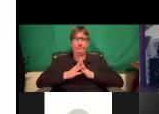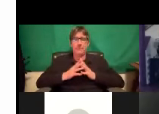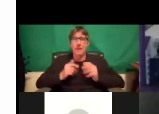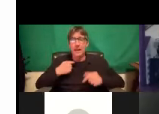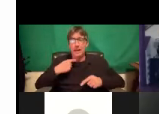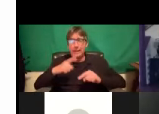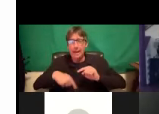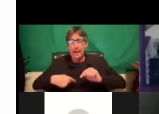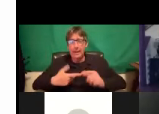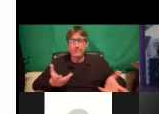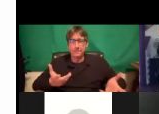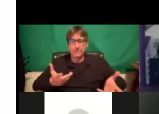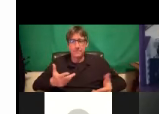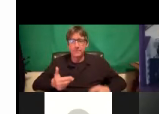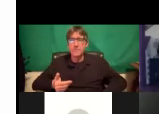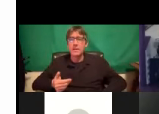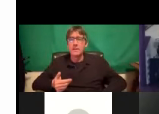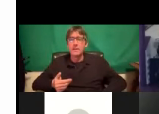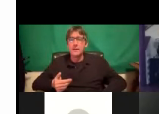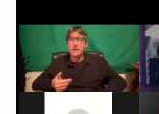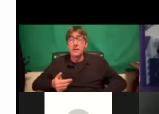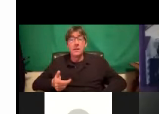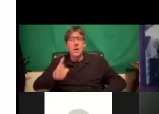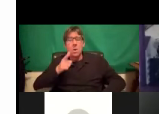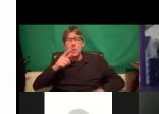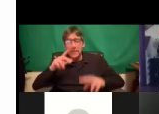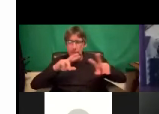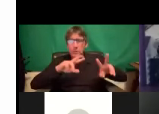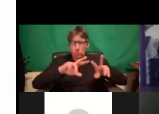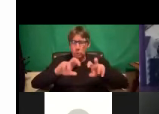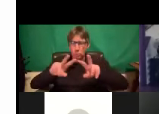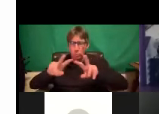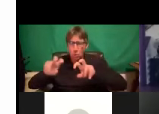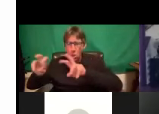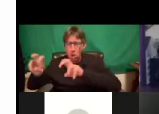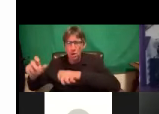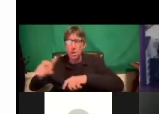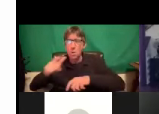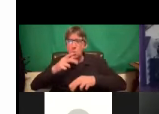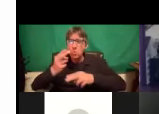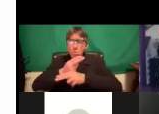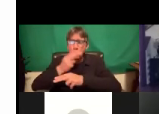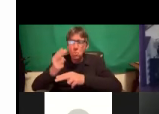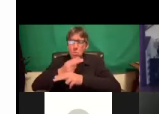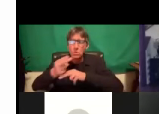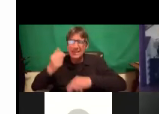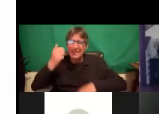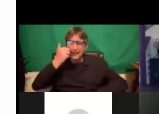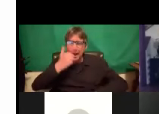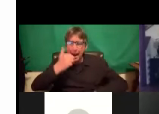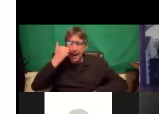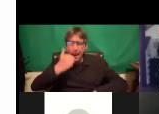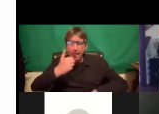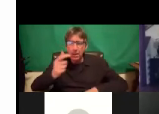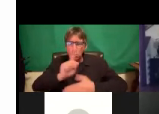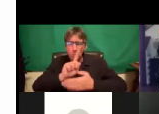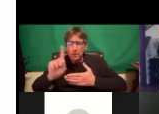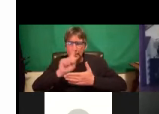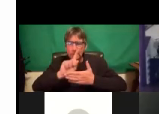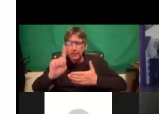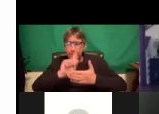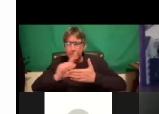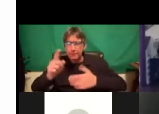we look at ridership throughout the system on a daily basis, on a weekly basis, and have, as that Raj has seen,